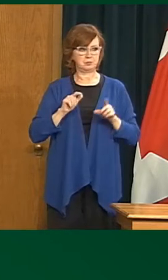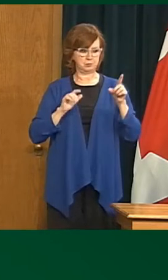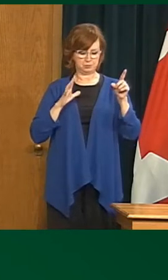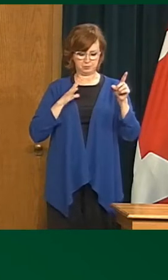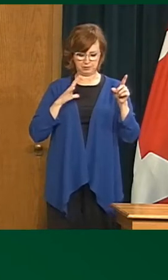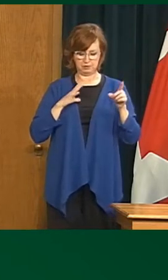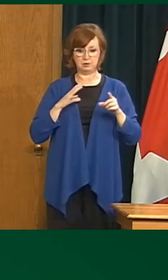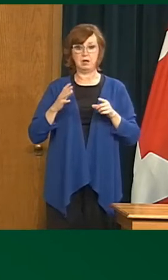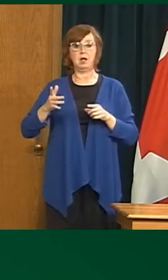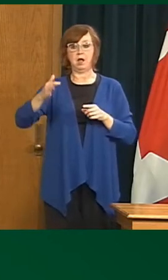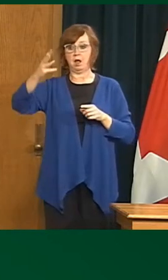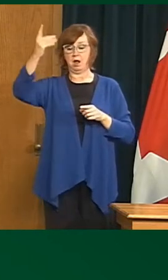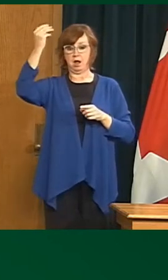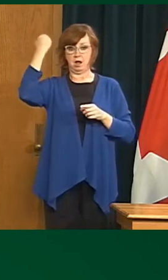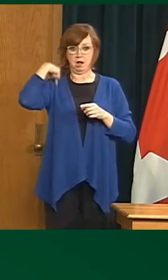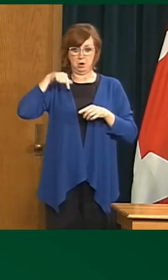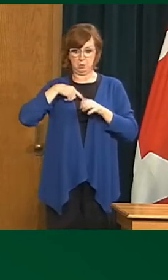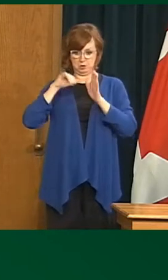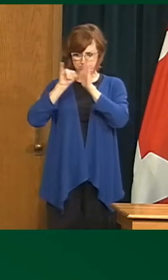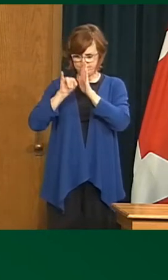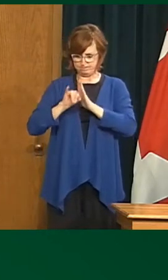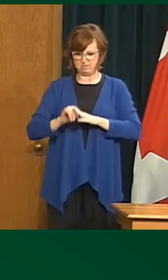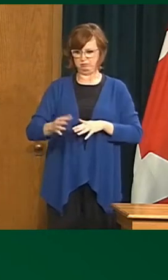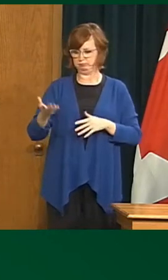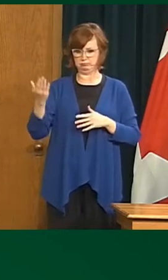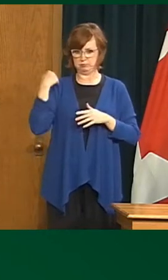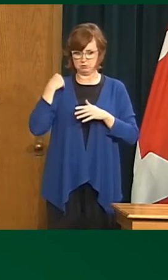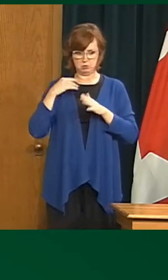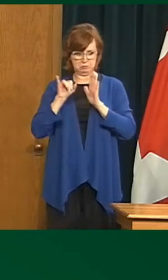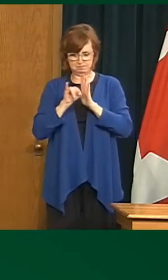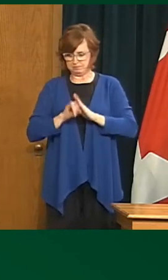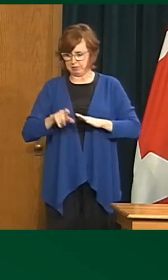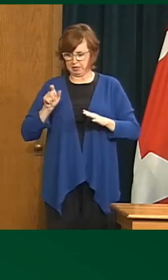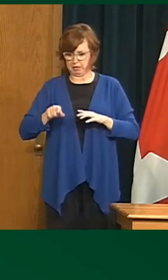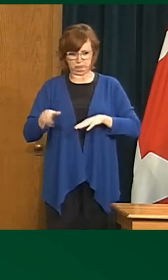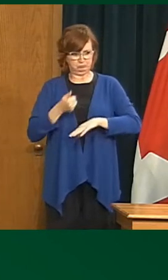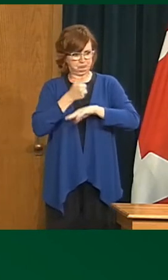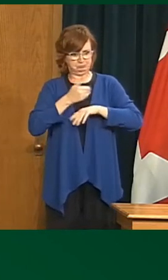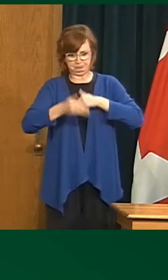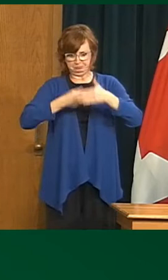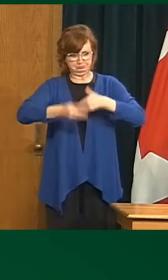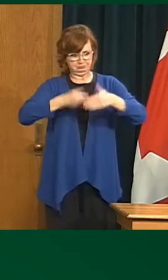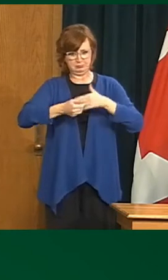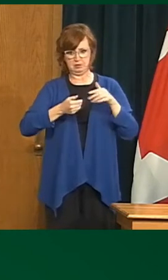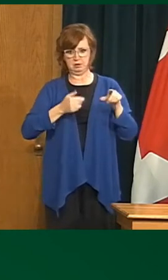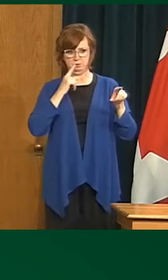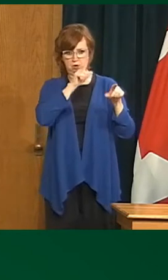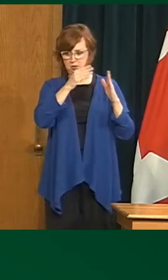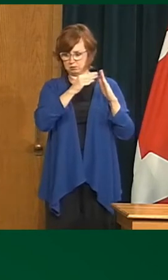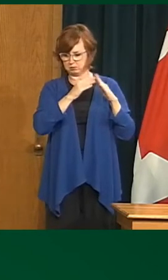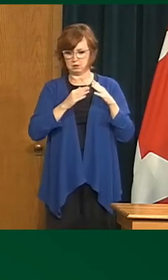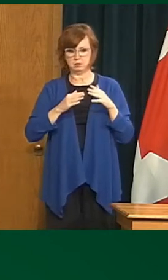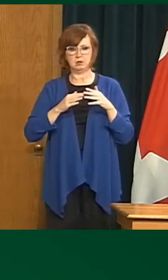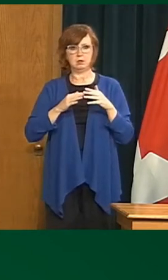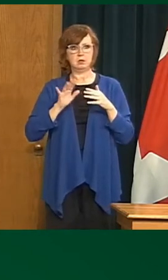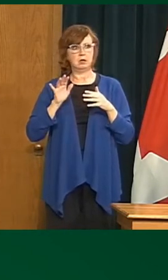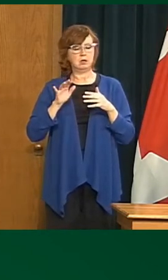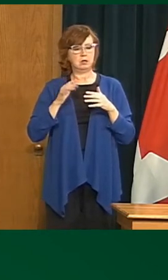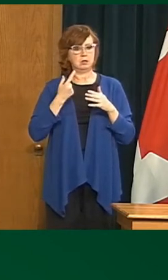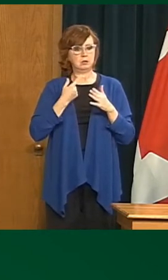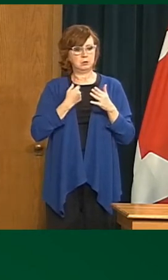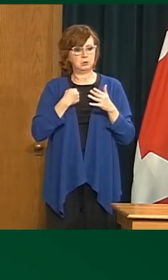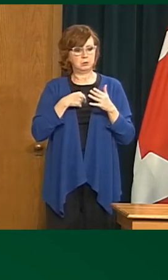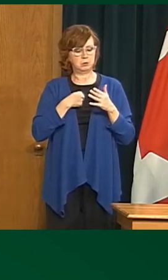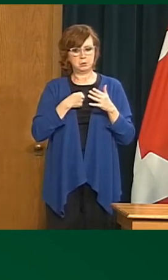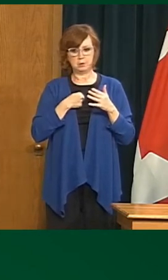initial planning and identified what we were needing to do to increase mobile testing in Loche, which was the announcement of those